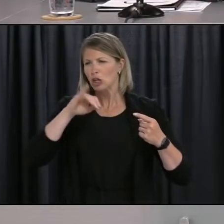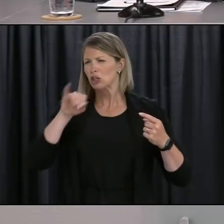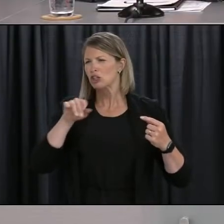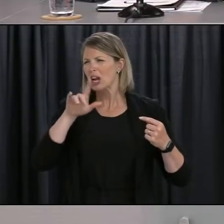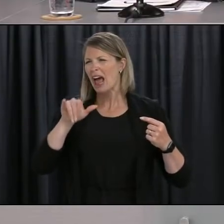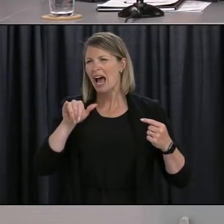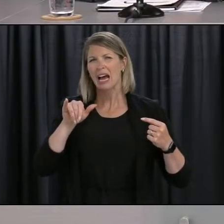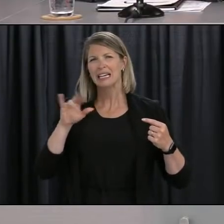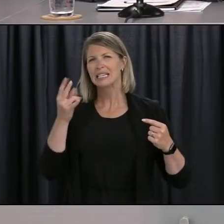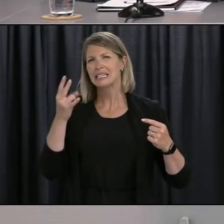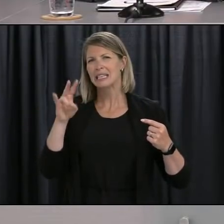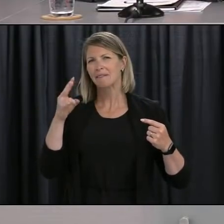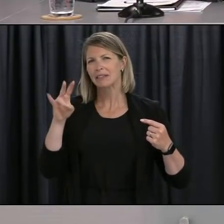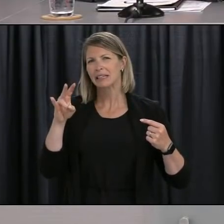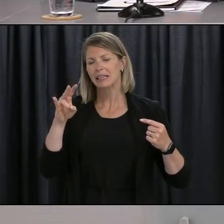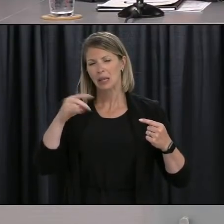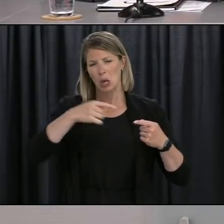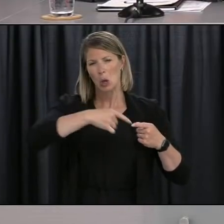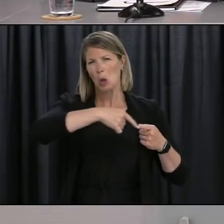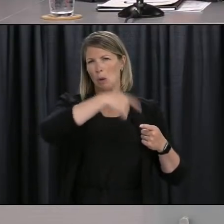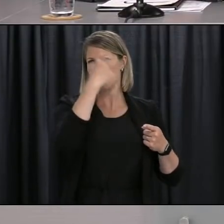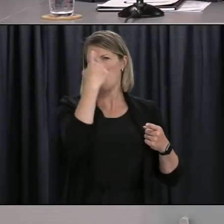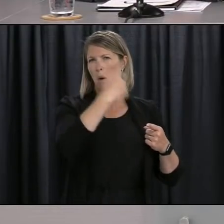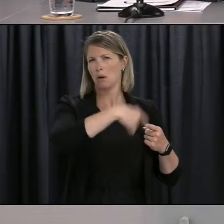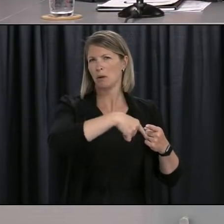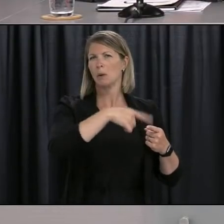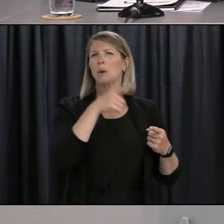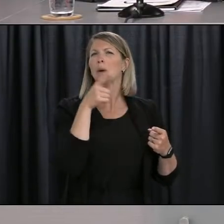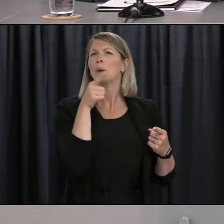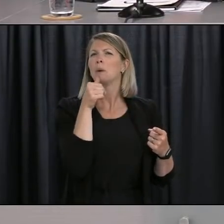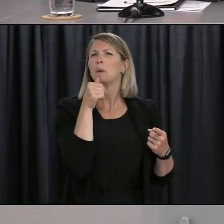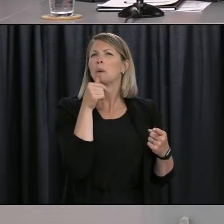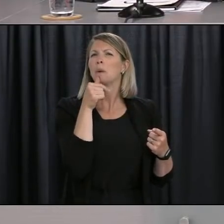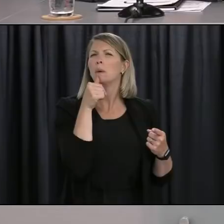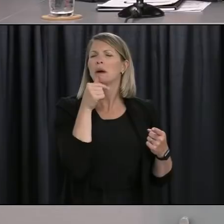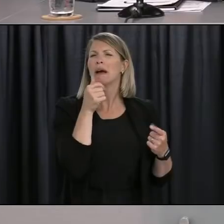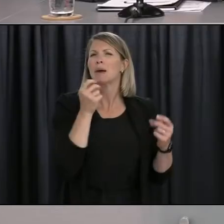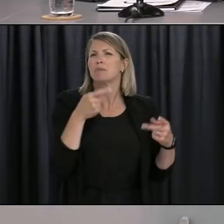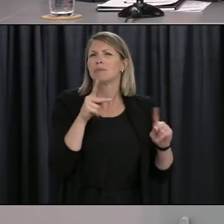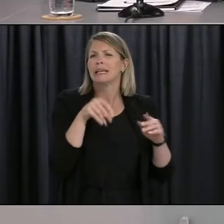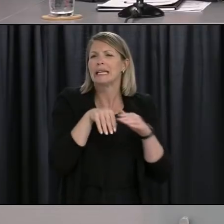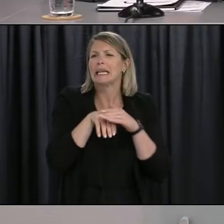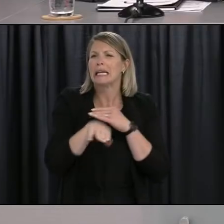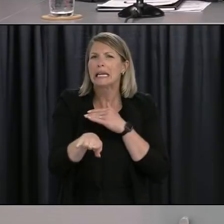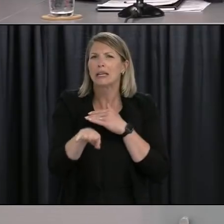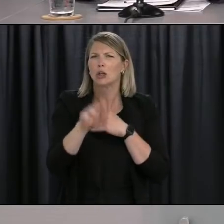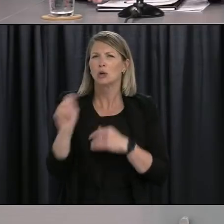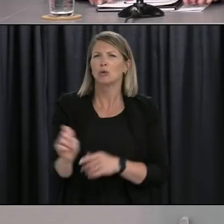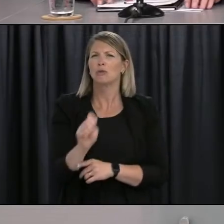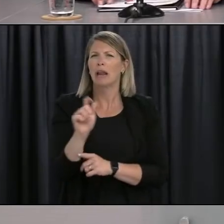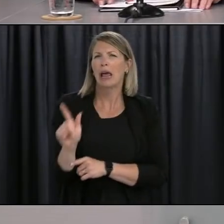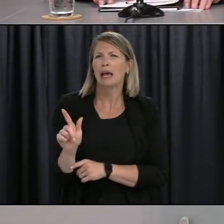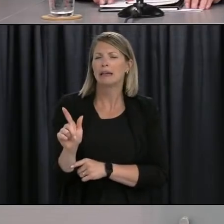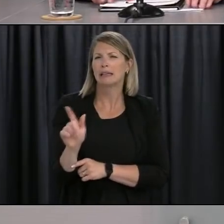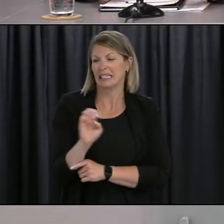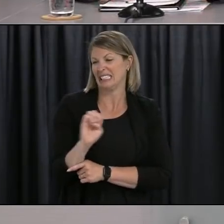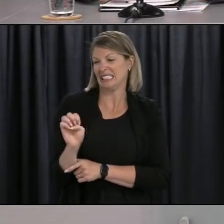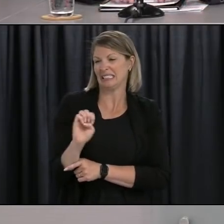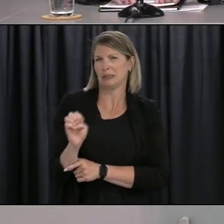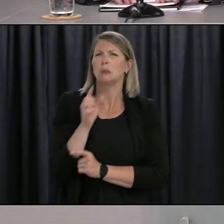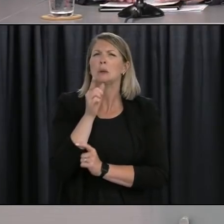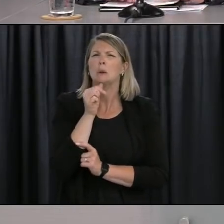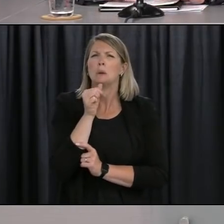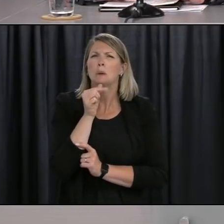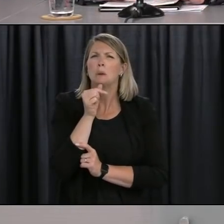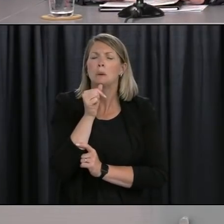17. So are we talking about only members of the same family? Can you just really describe who would be allowed, or is